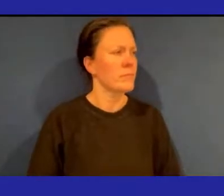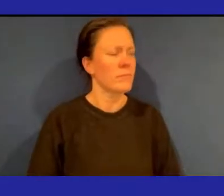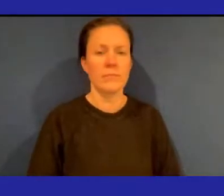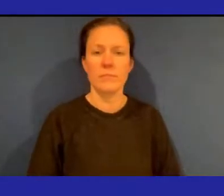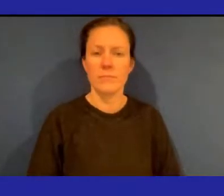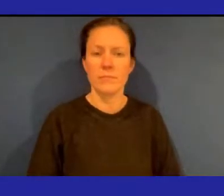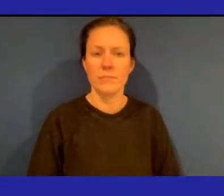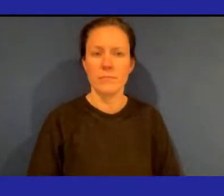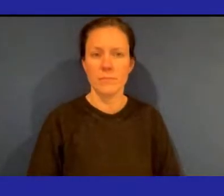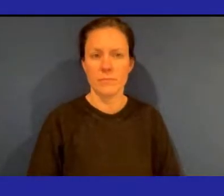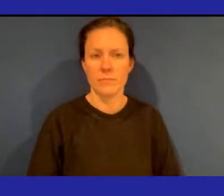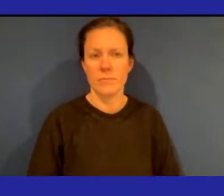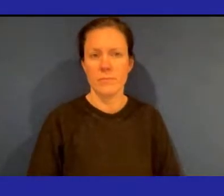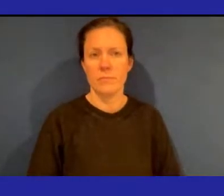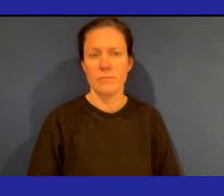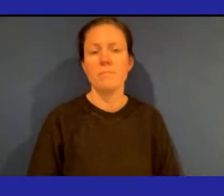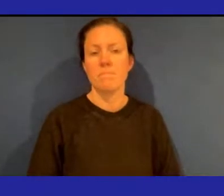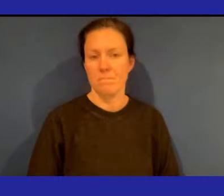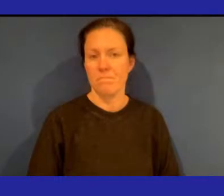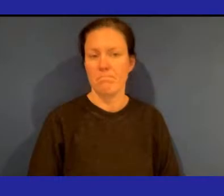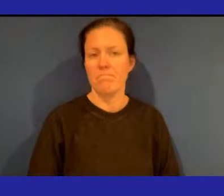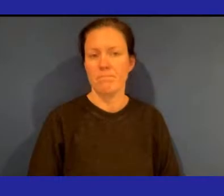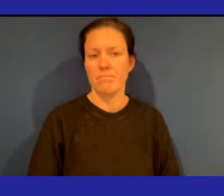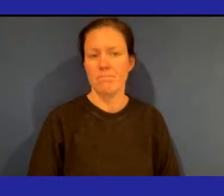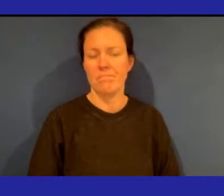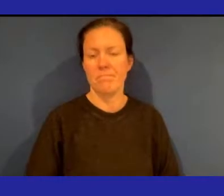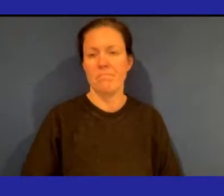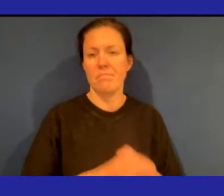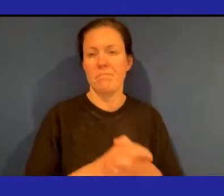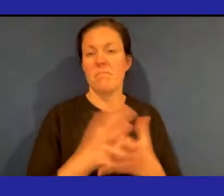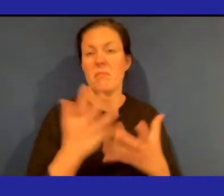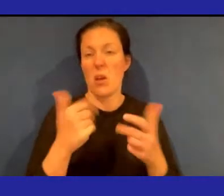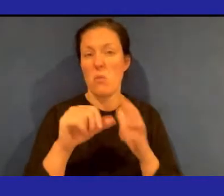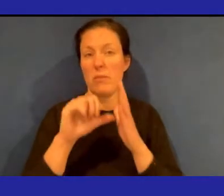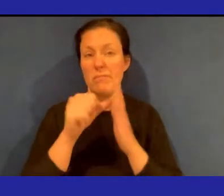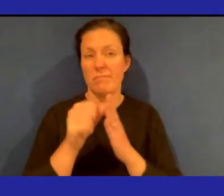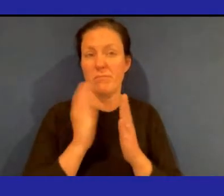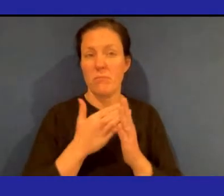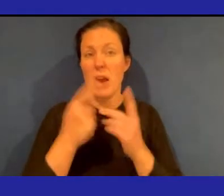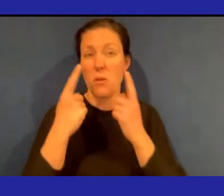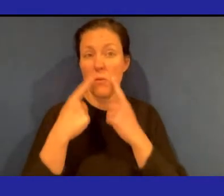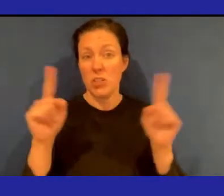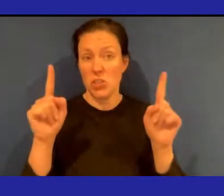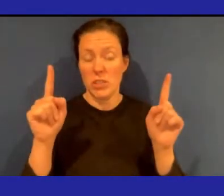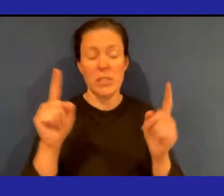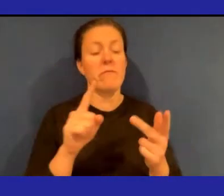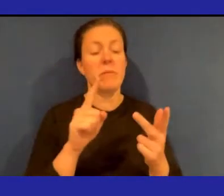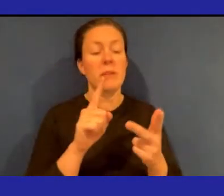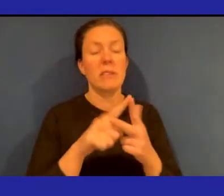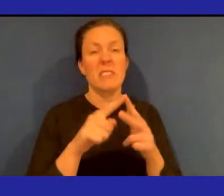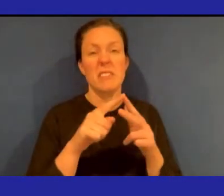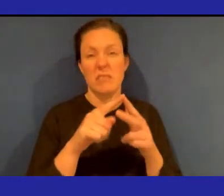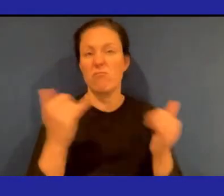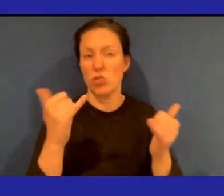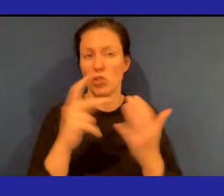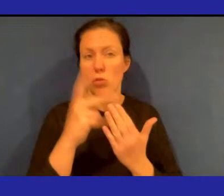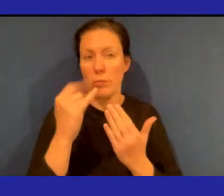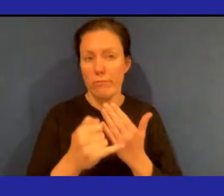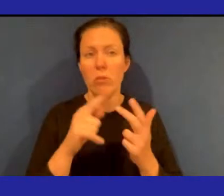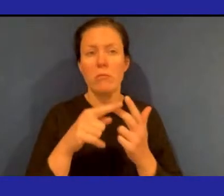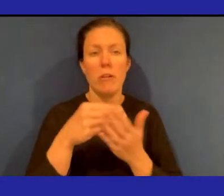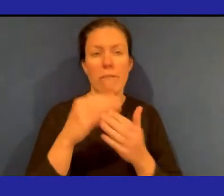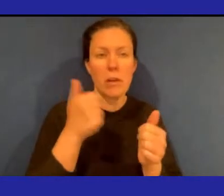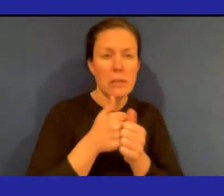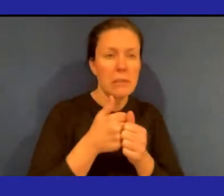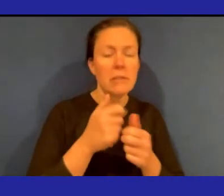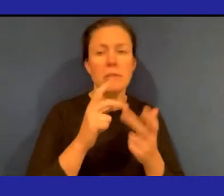I'm going to highlight our achievements and focus on our active projects, funding updates, patient satisfaction,